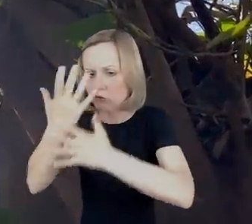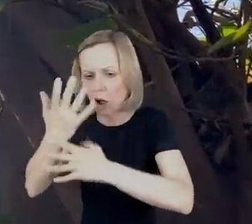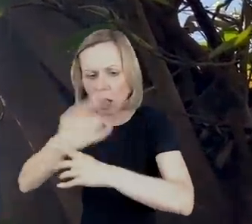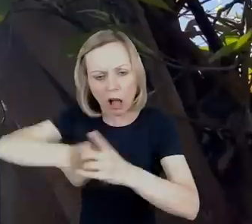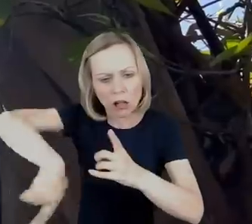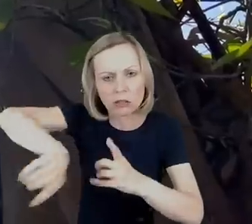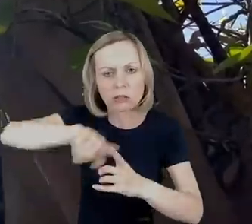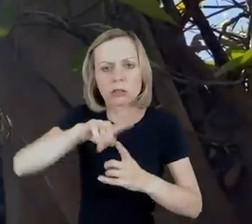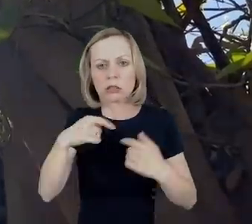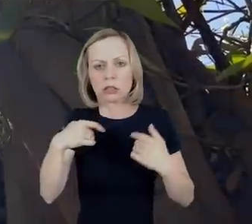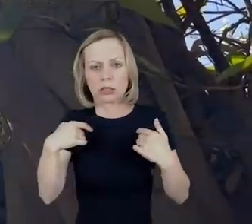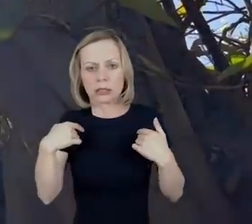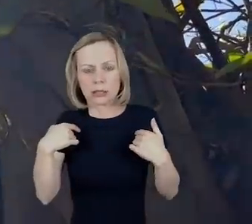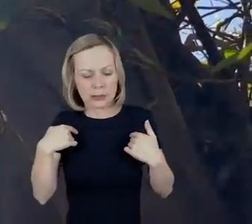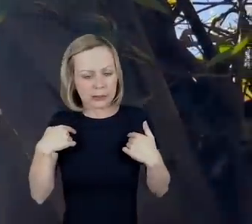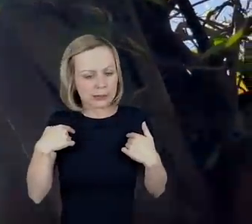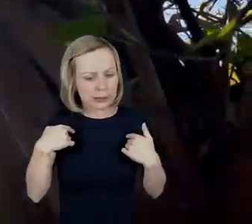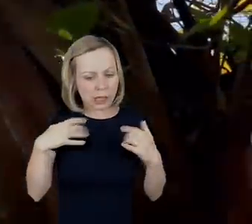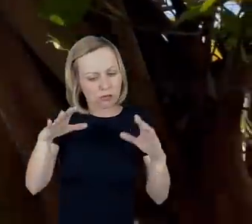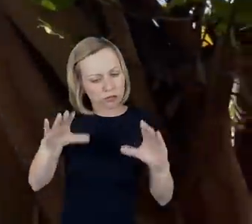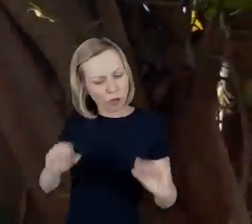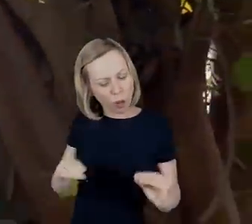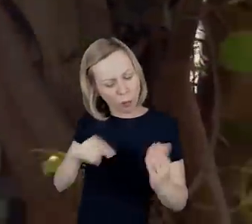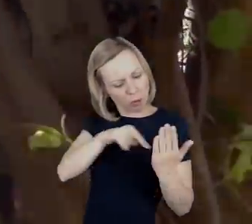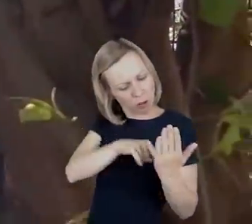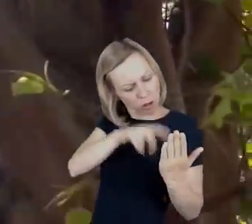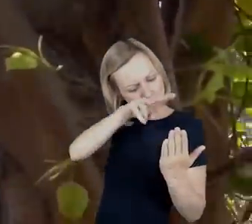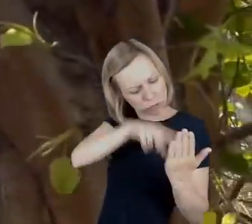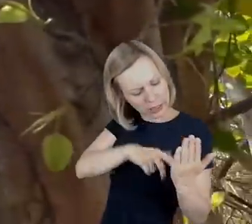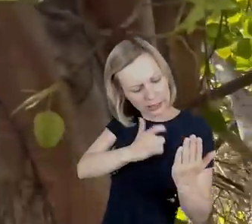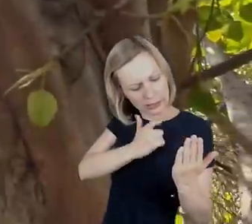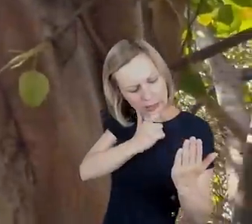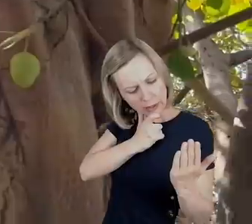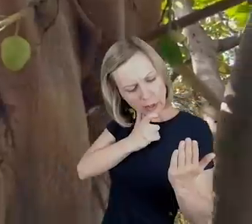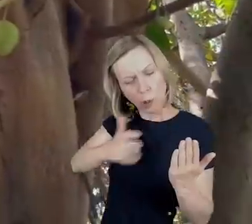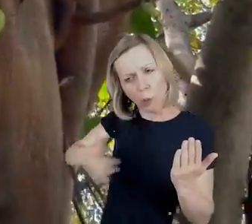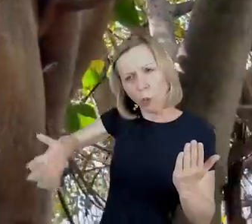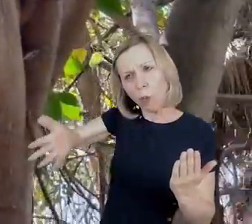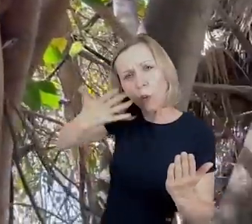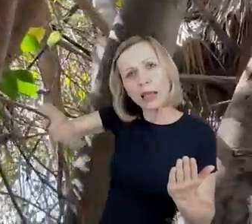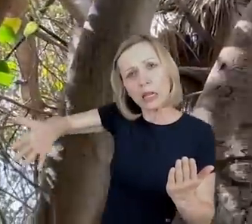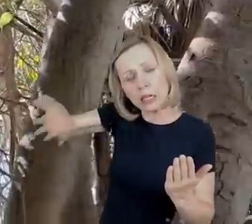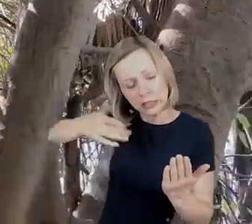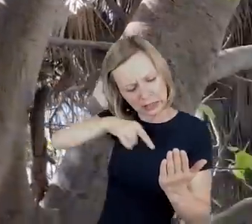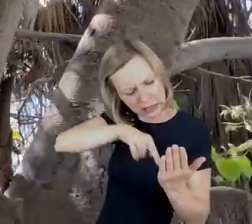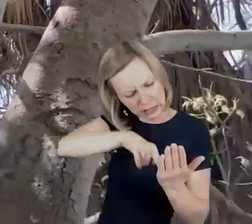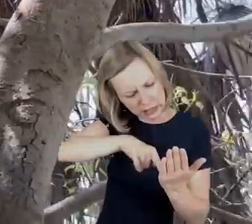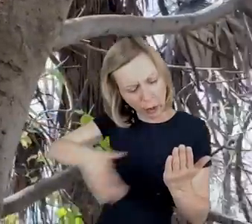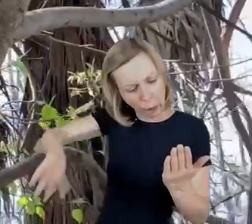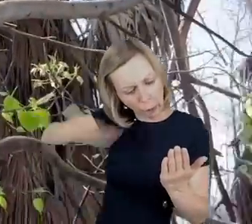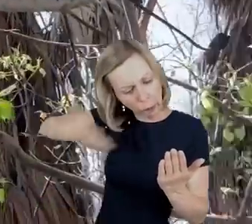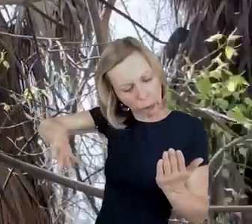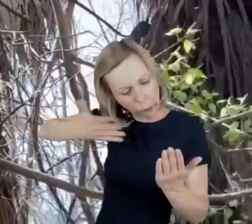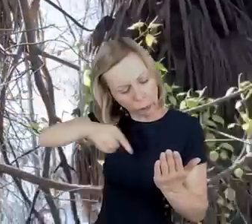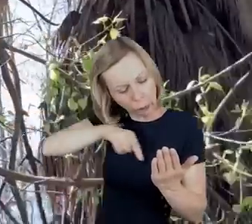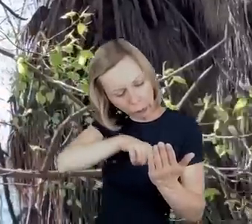I stop trying to make sense of what Christ is saying, the pages of my Bible flapping in the wind.